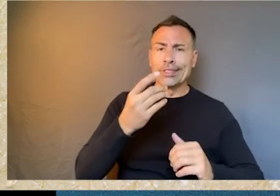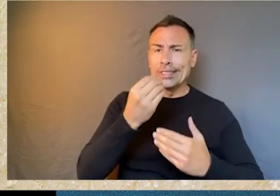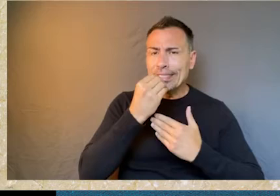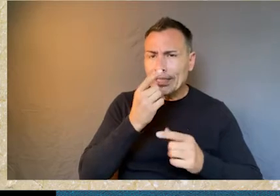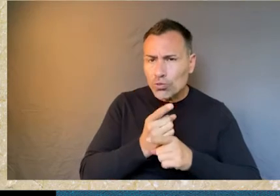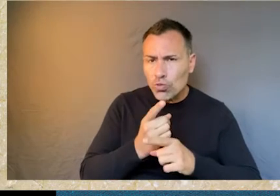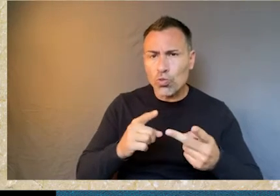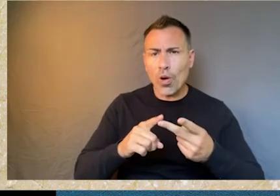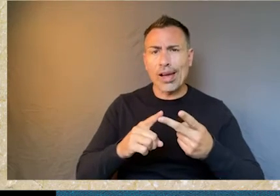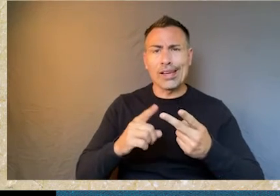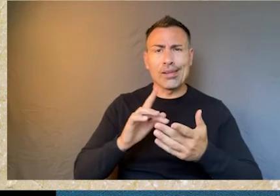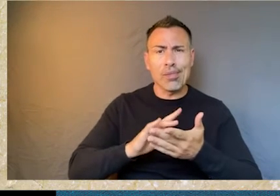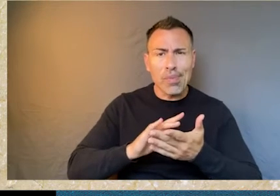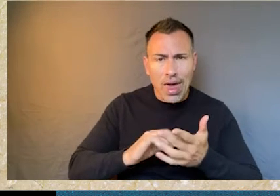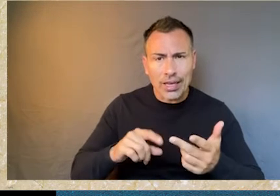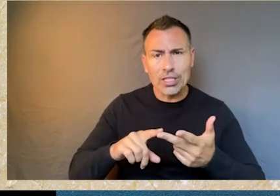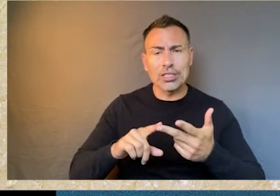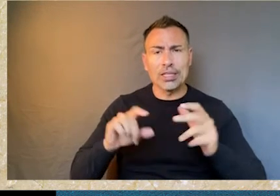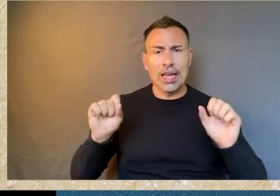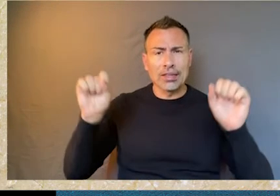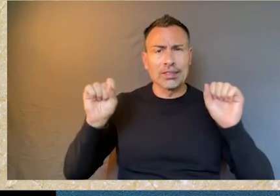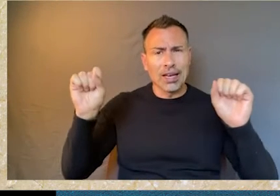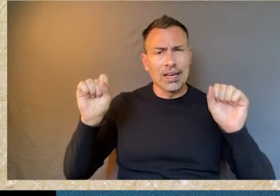I don't see how it rises to the level of a disability.